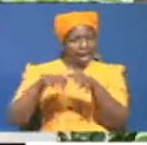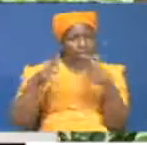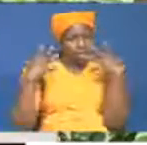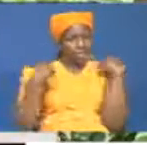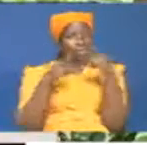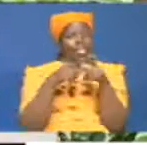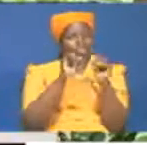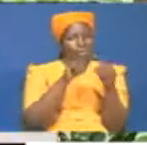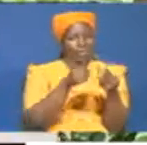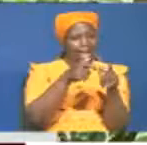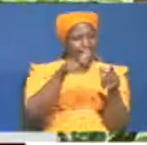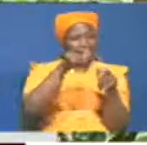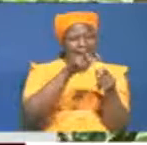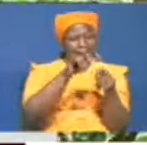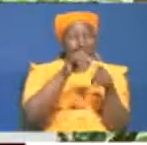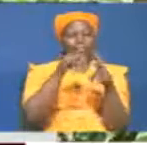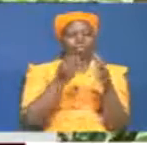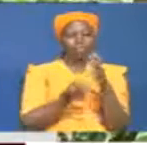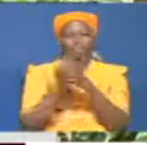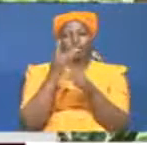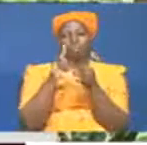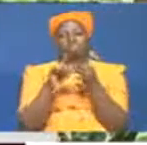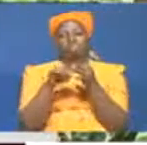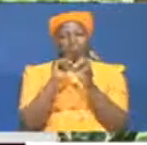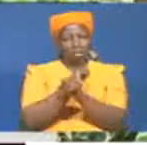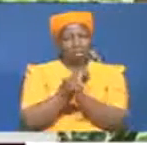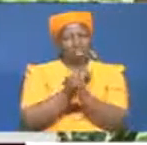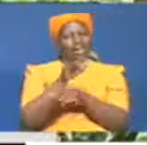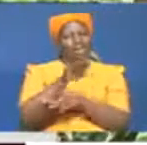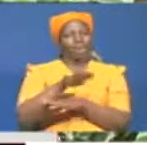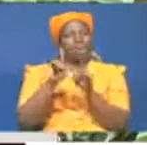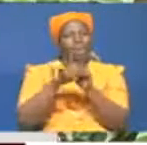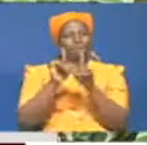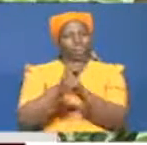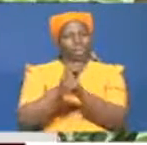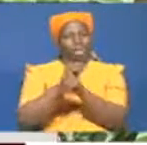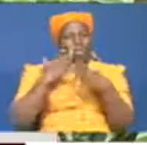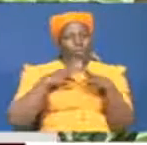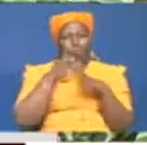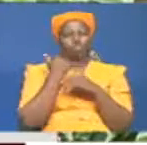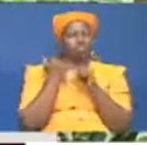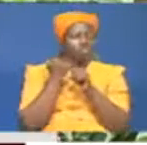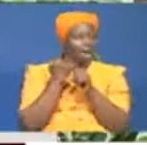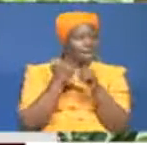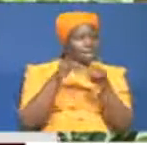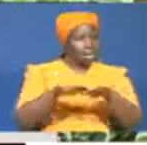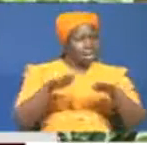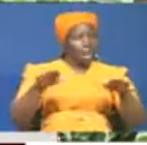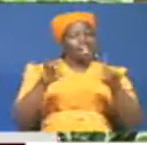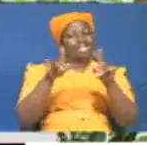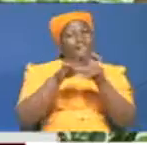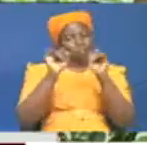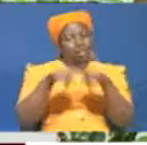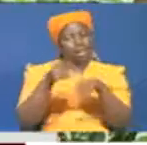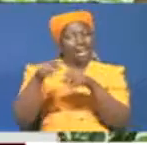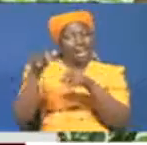increase yields, you are able to safeguard the environment, you are able to safeguard the people that work in the farms, and you are able to actually increase